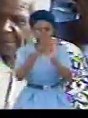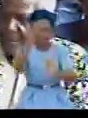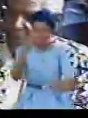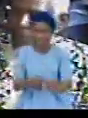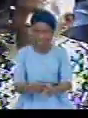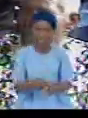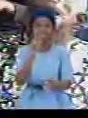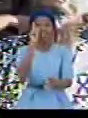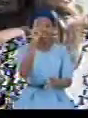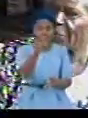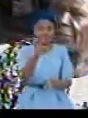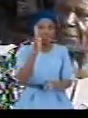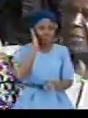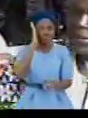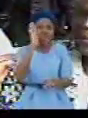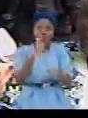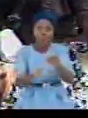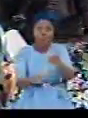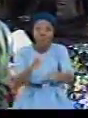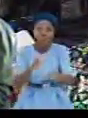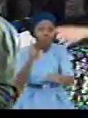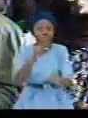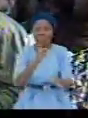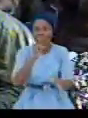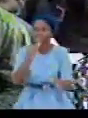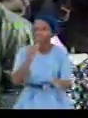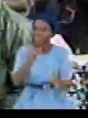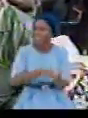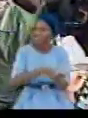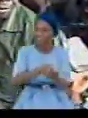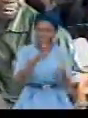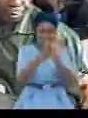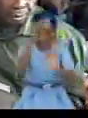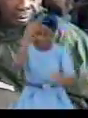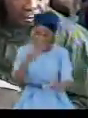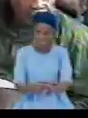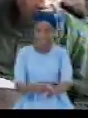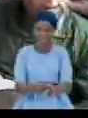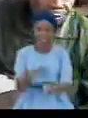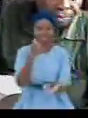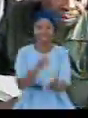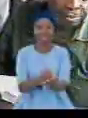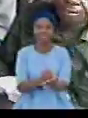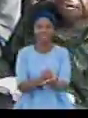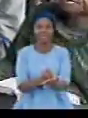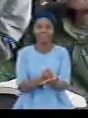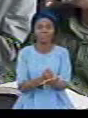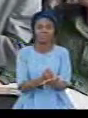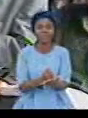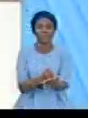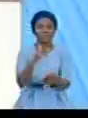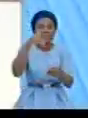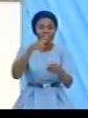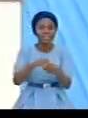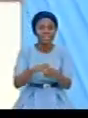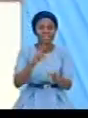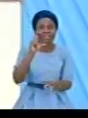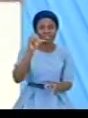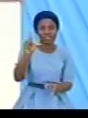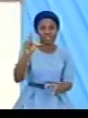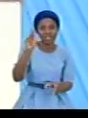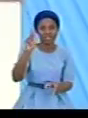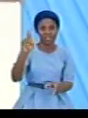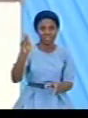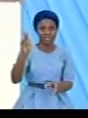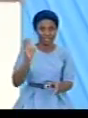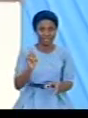you will walk and you will not faint. But looking at Luke chapter 10,